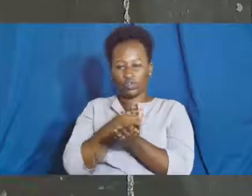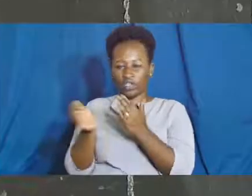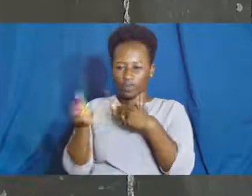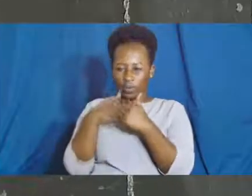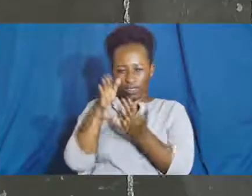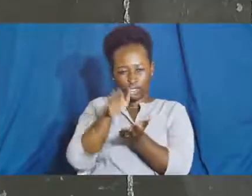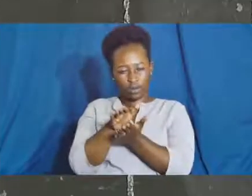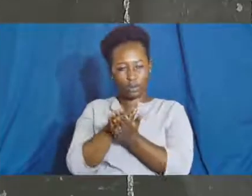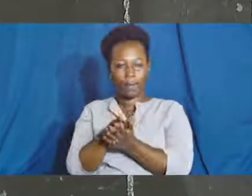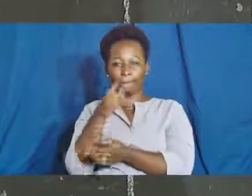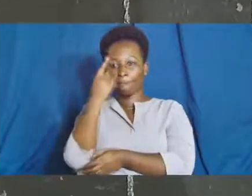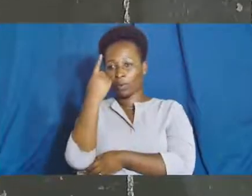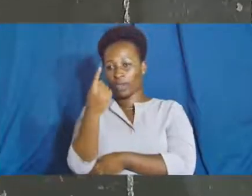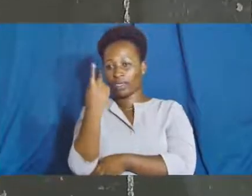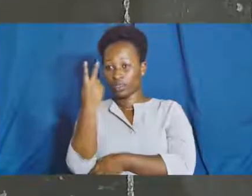stock,